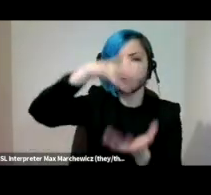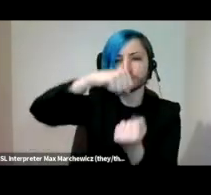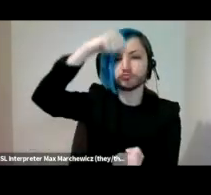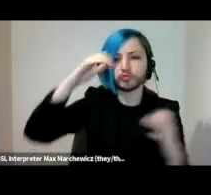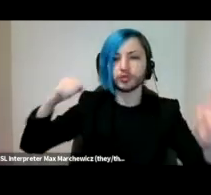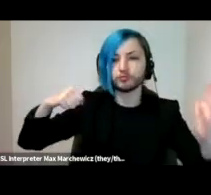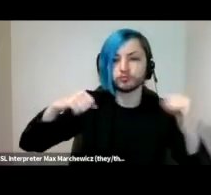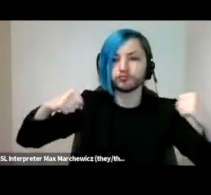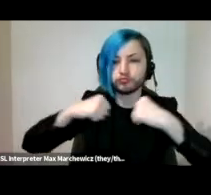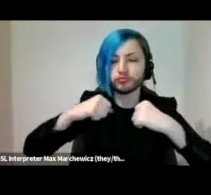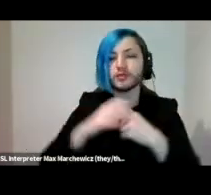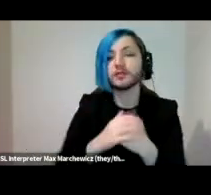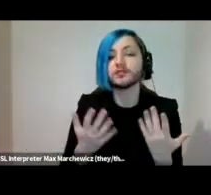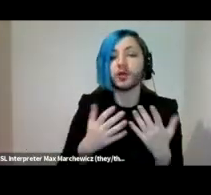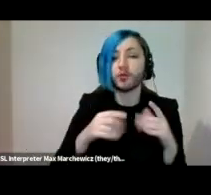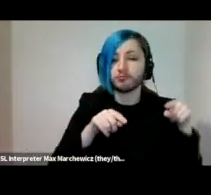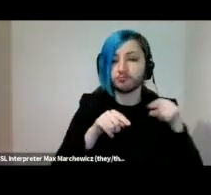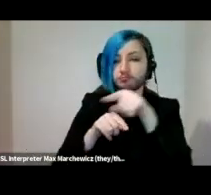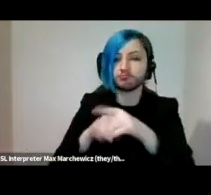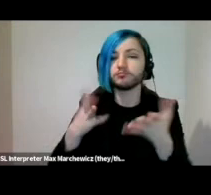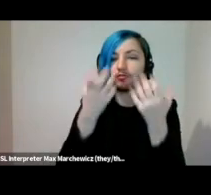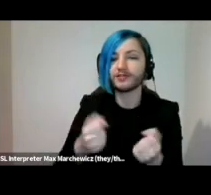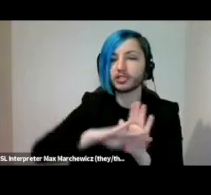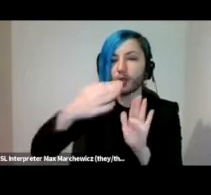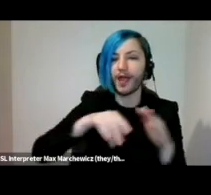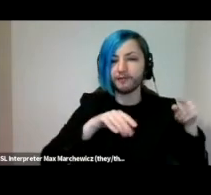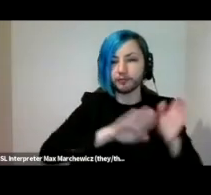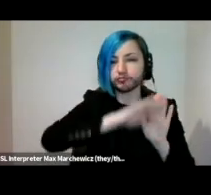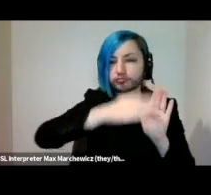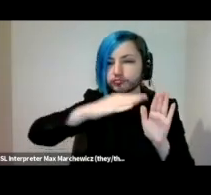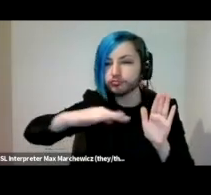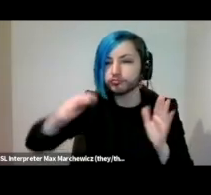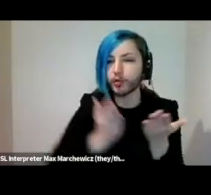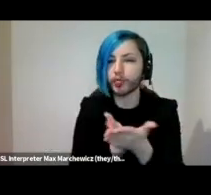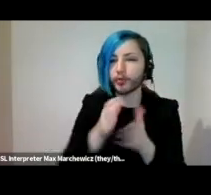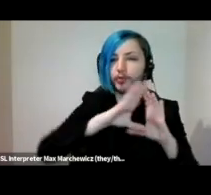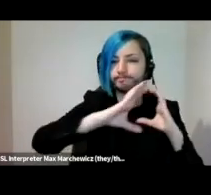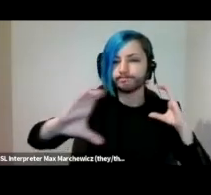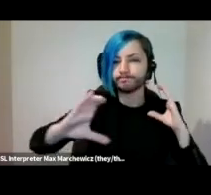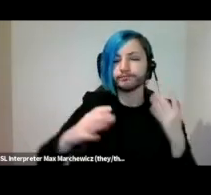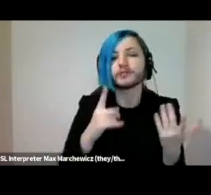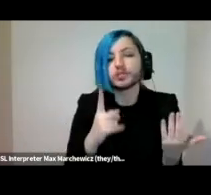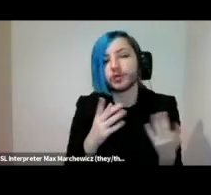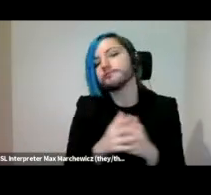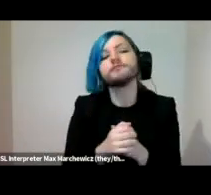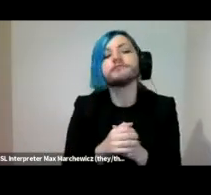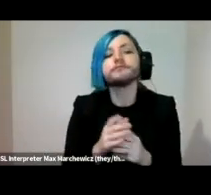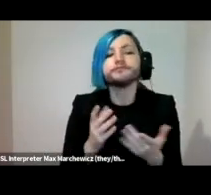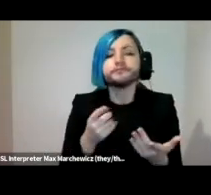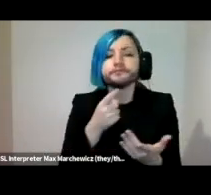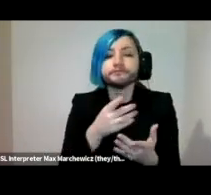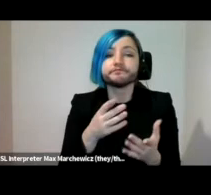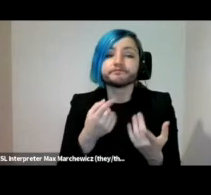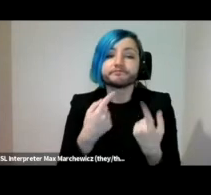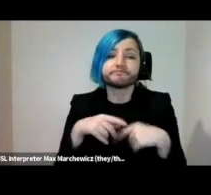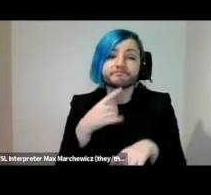remember, a gravitational wave traveling down the middle. So in scientific language, we say that gravitational